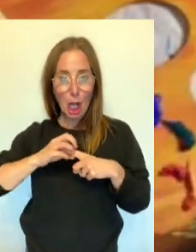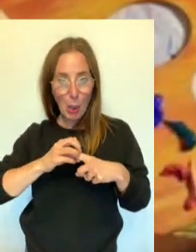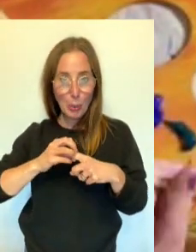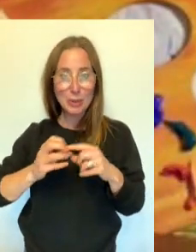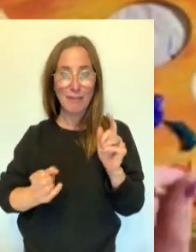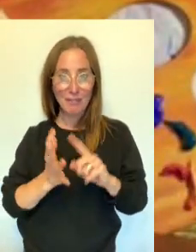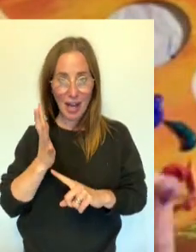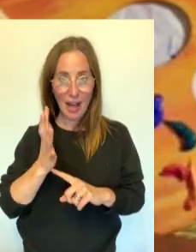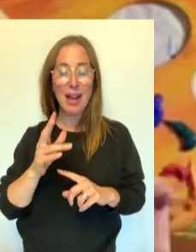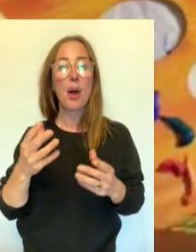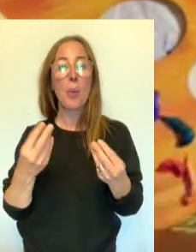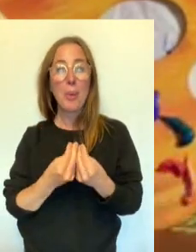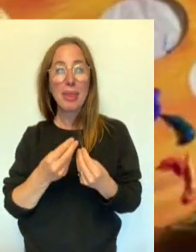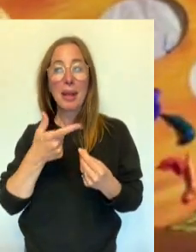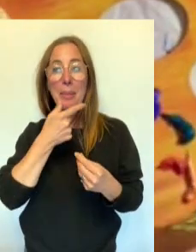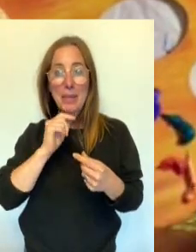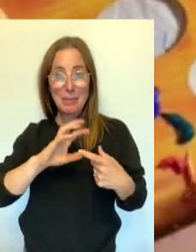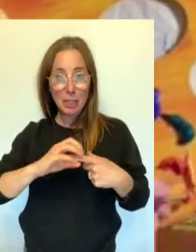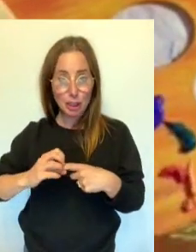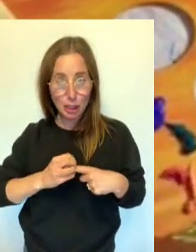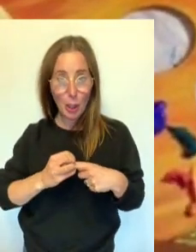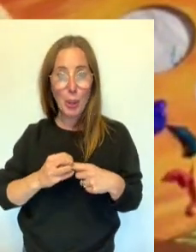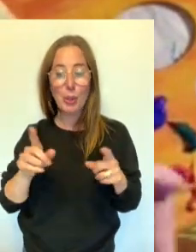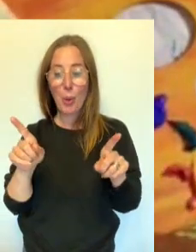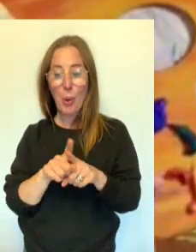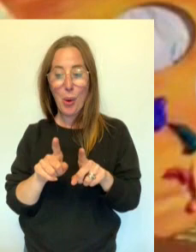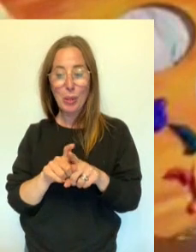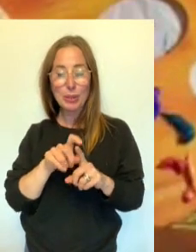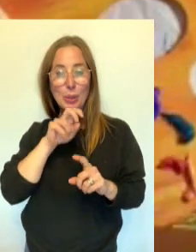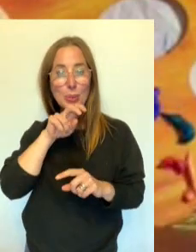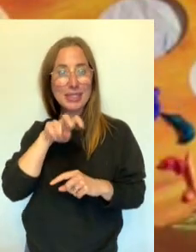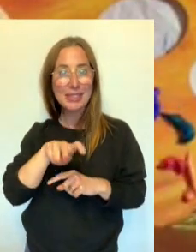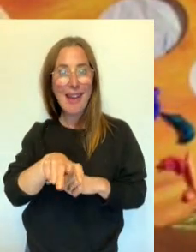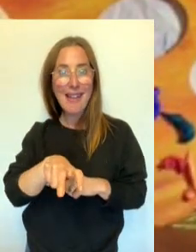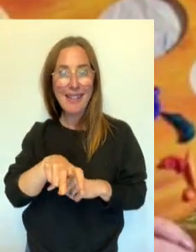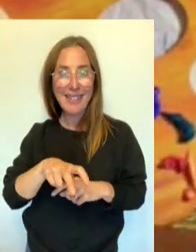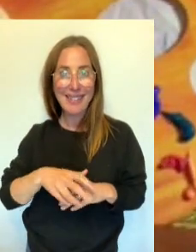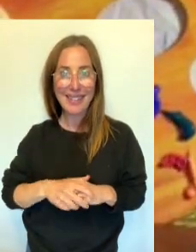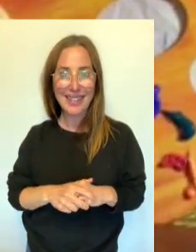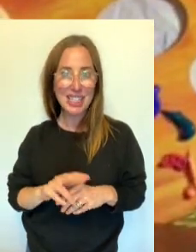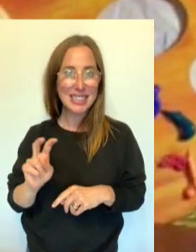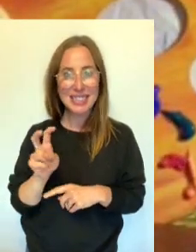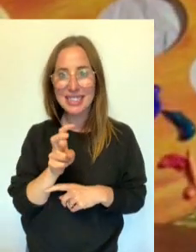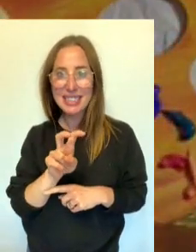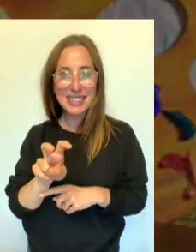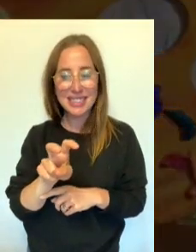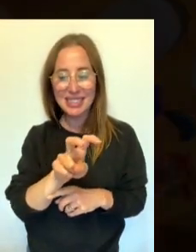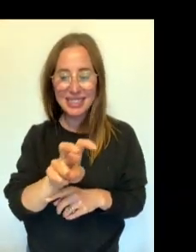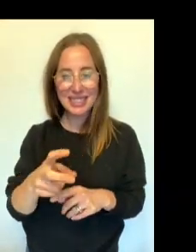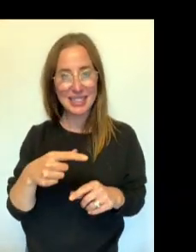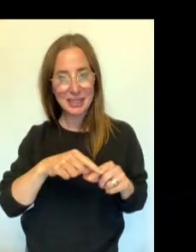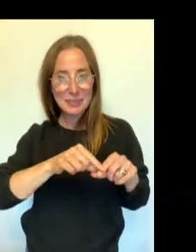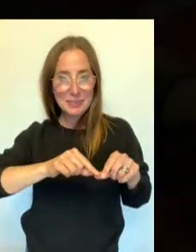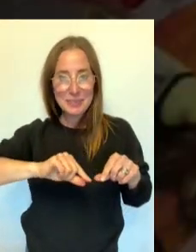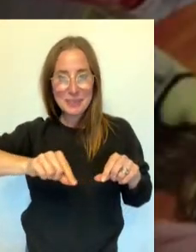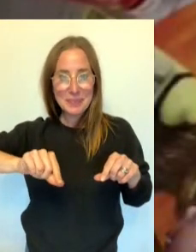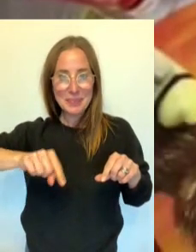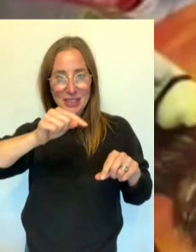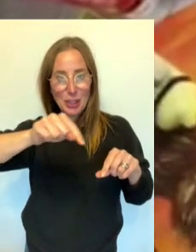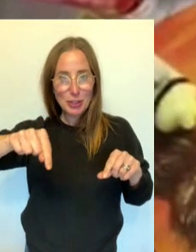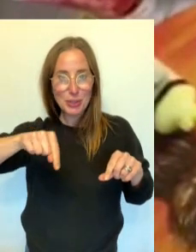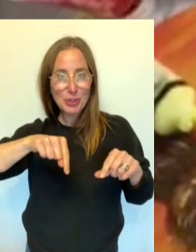I made the main outline and then put dotted rings around it, creating circular patterns. I